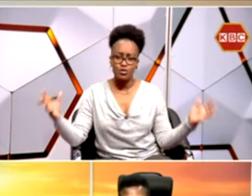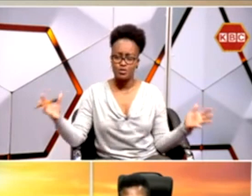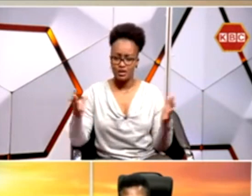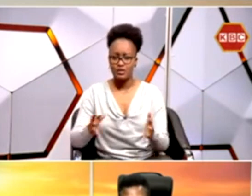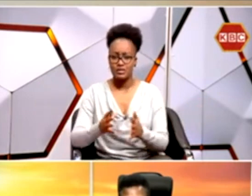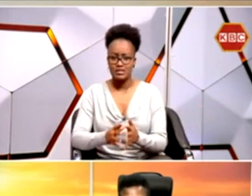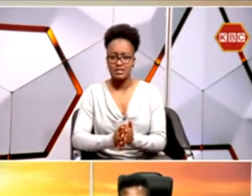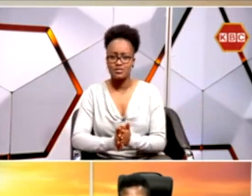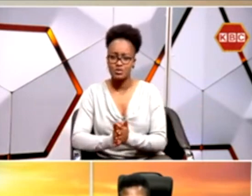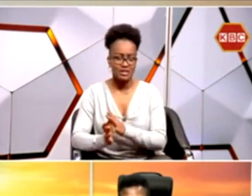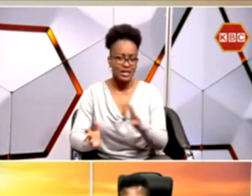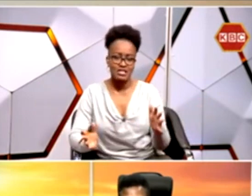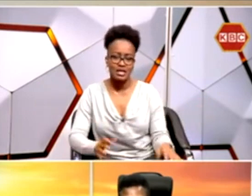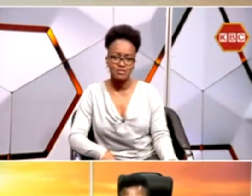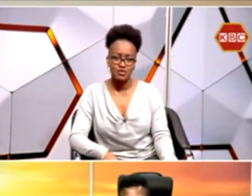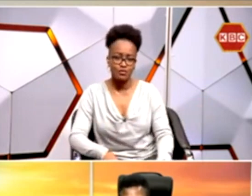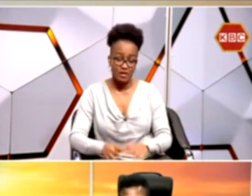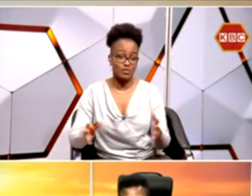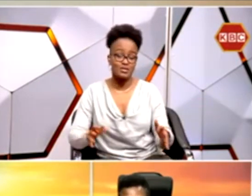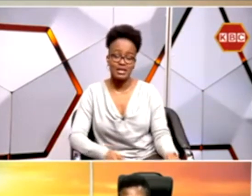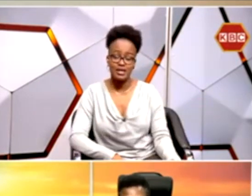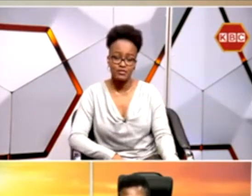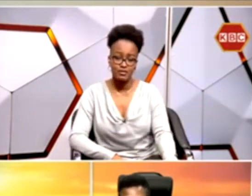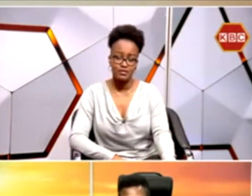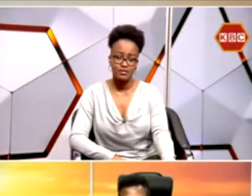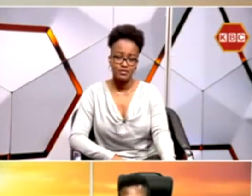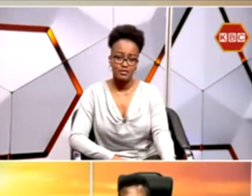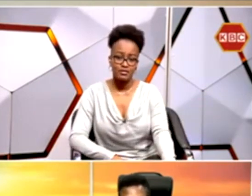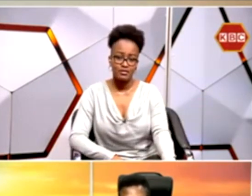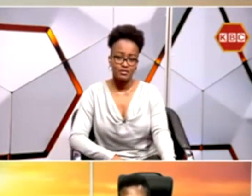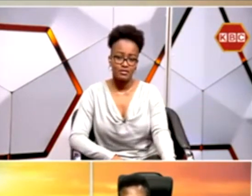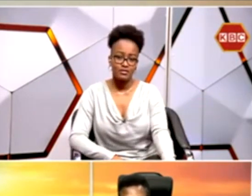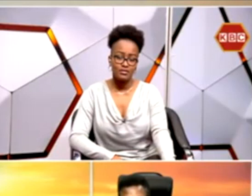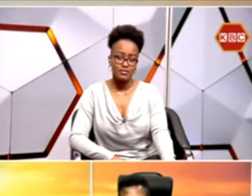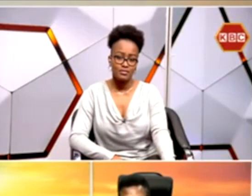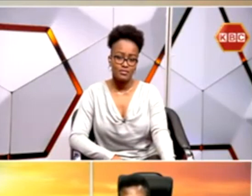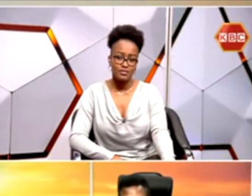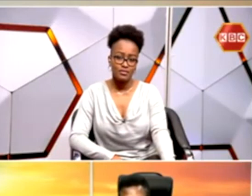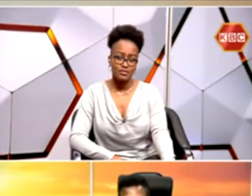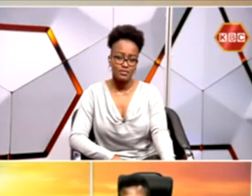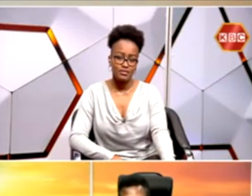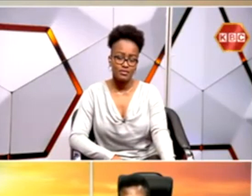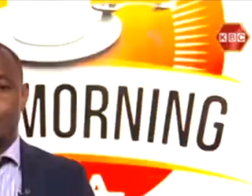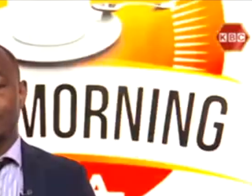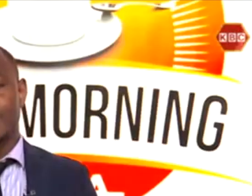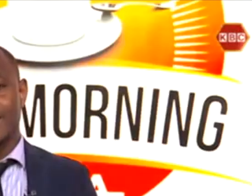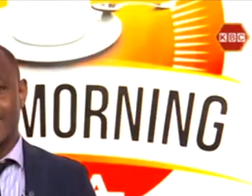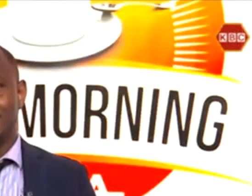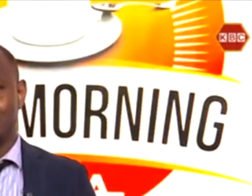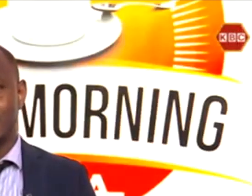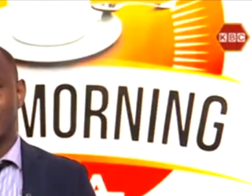and also include these individuals in each aspect of everyone's life? Thank you. That's a good one, because